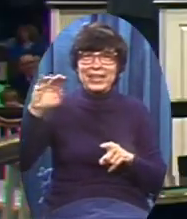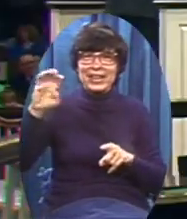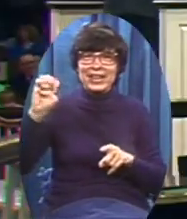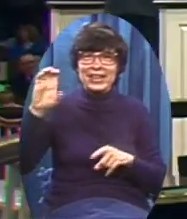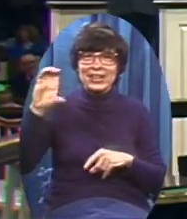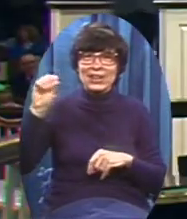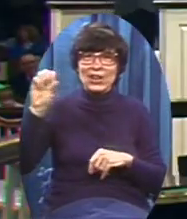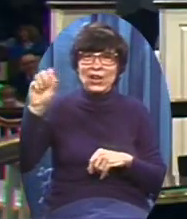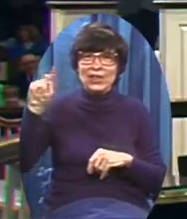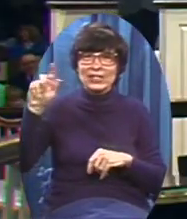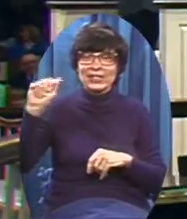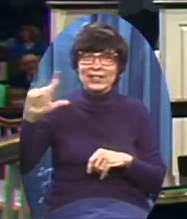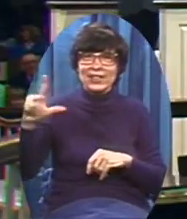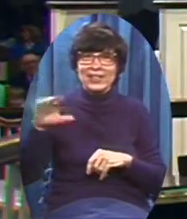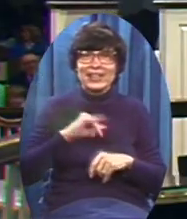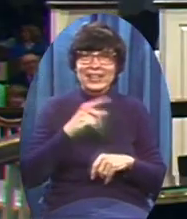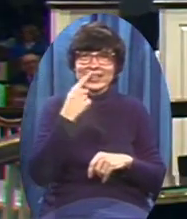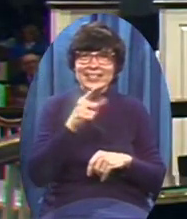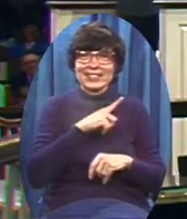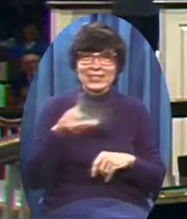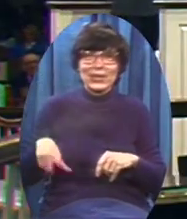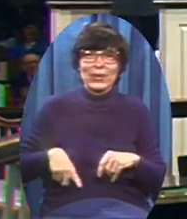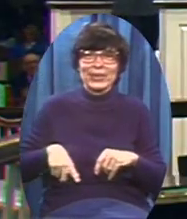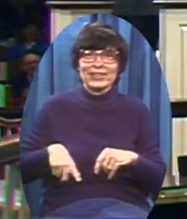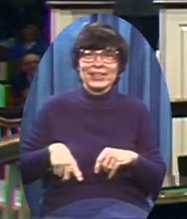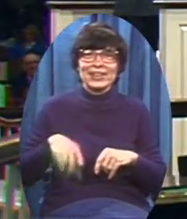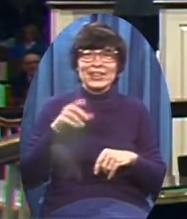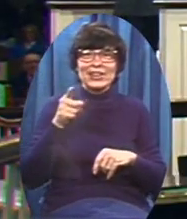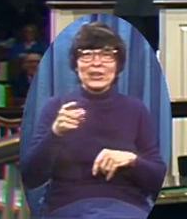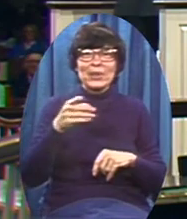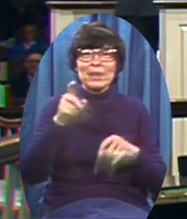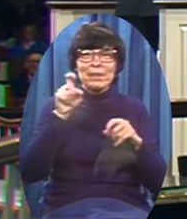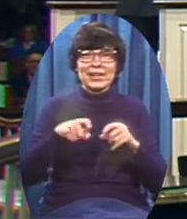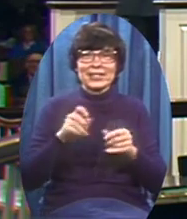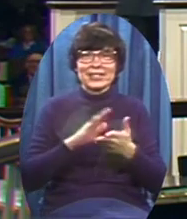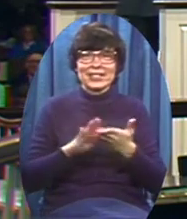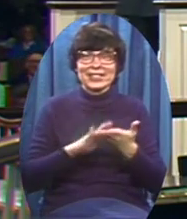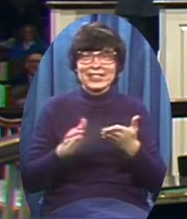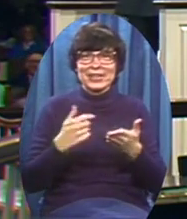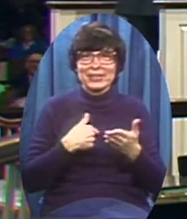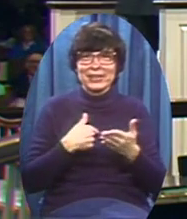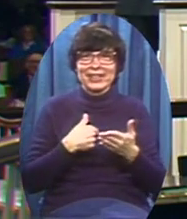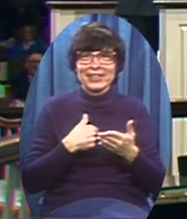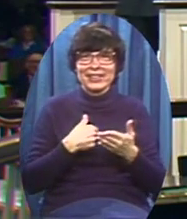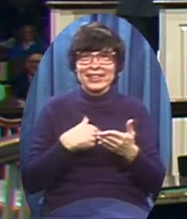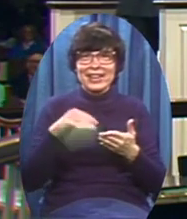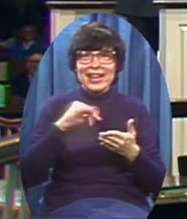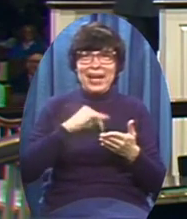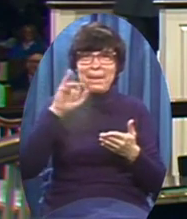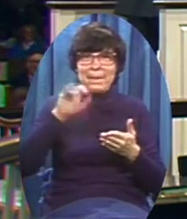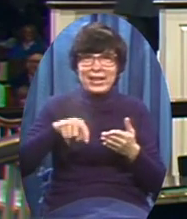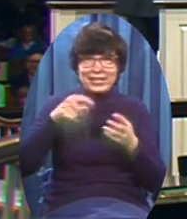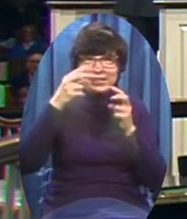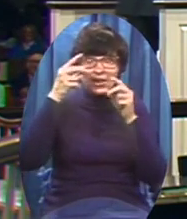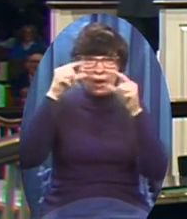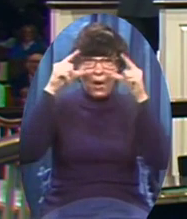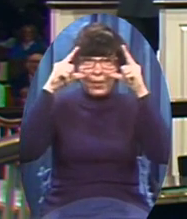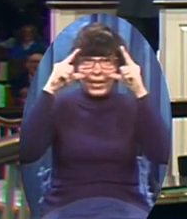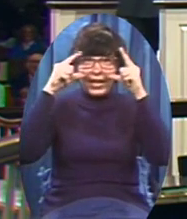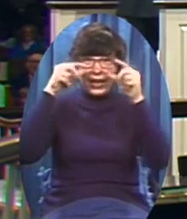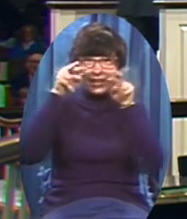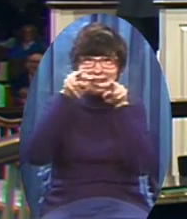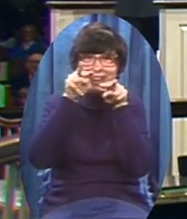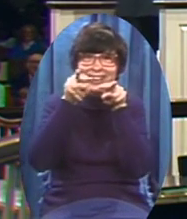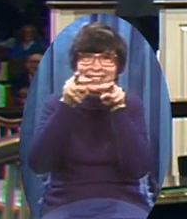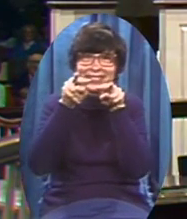And I said, "Lord, you've got to excuse me. I've got to open my eyes. I never have had a meal